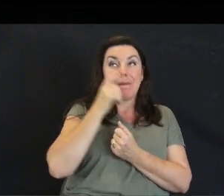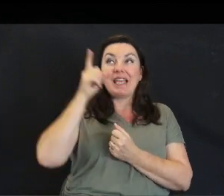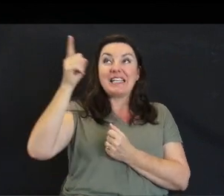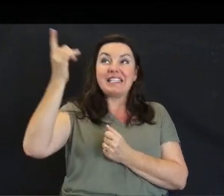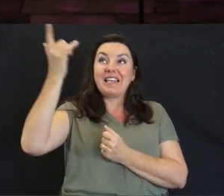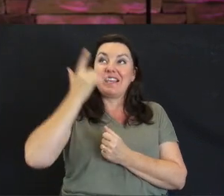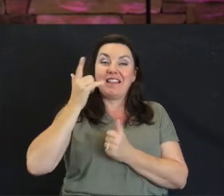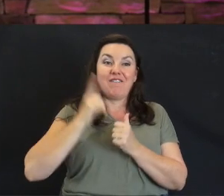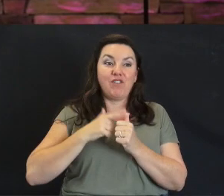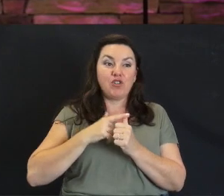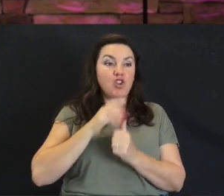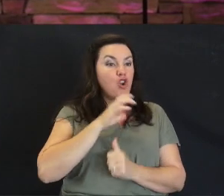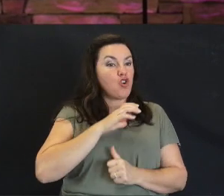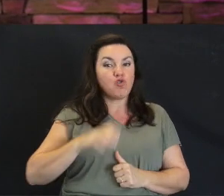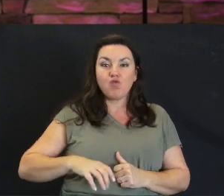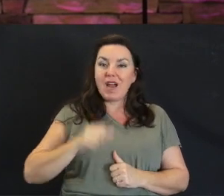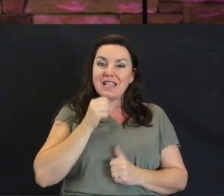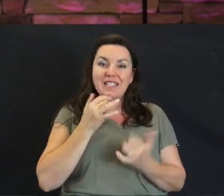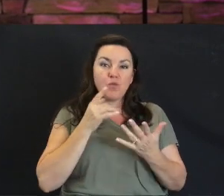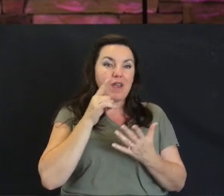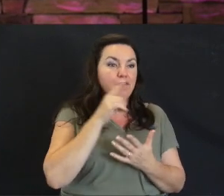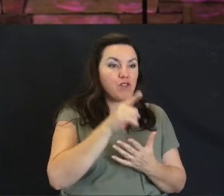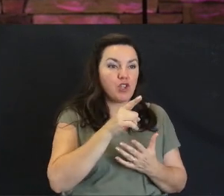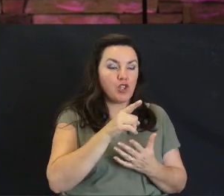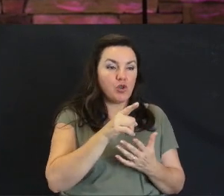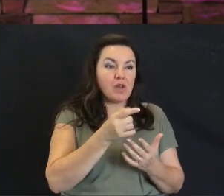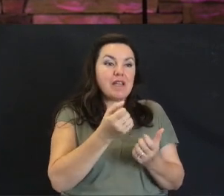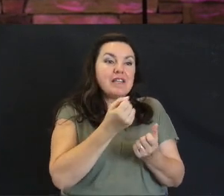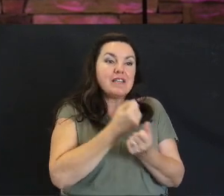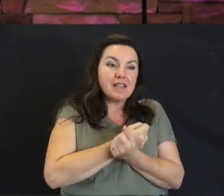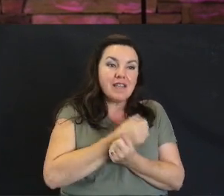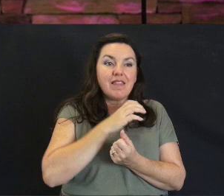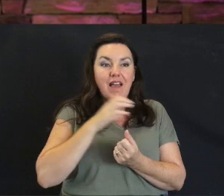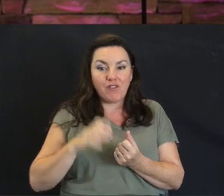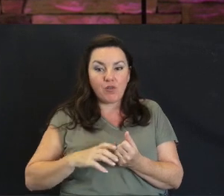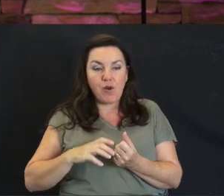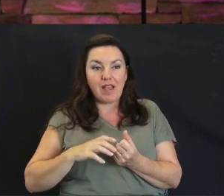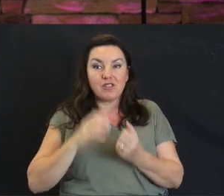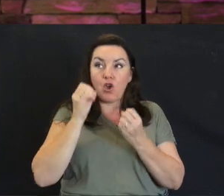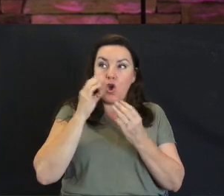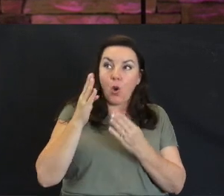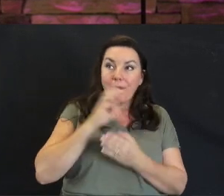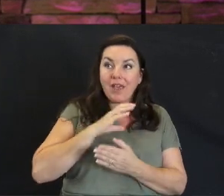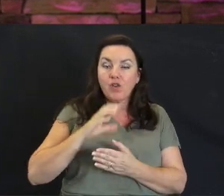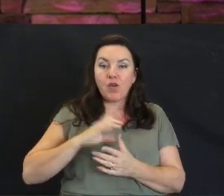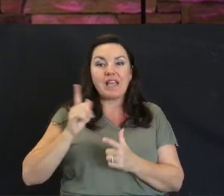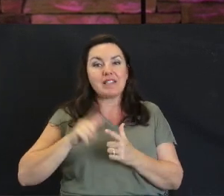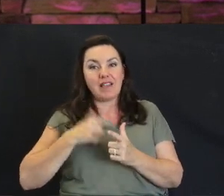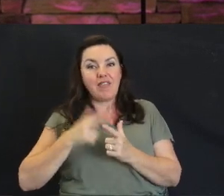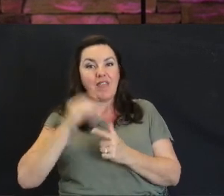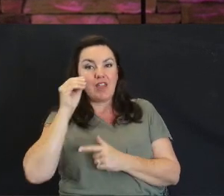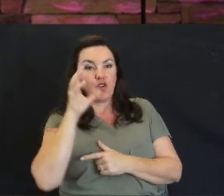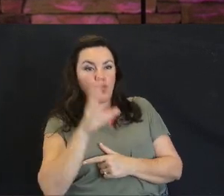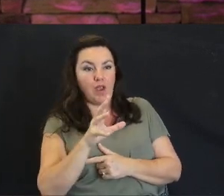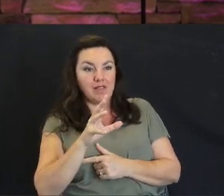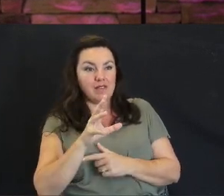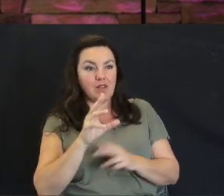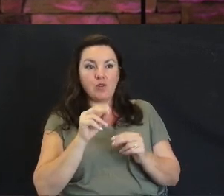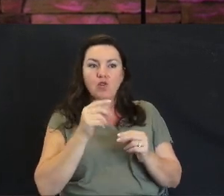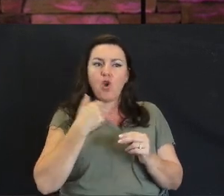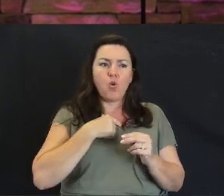Christ didn't wait For us To love him He didn't wait For the church To become obedient Before he showered us With grace We were